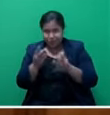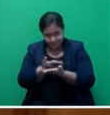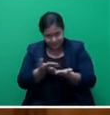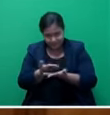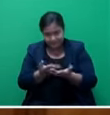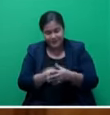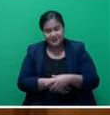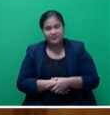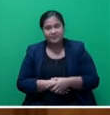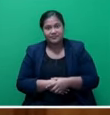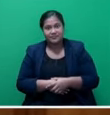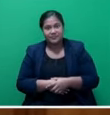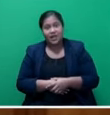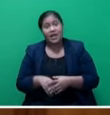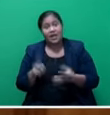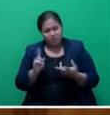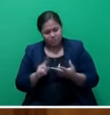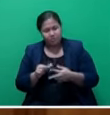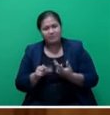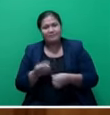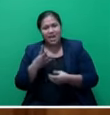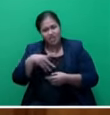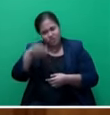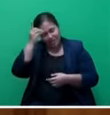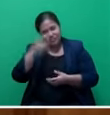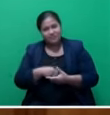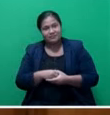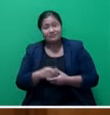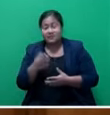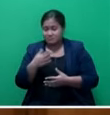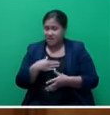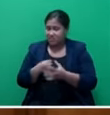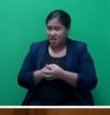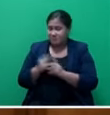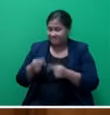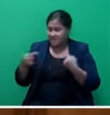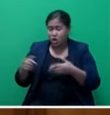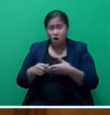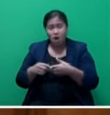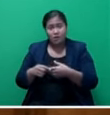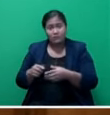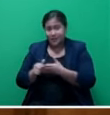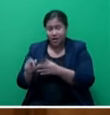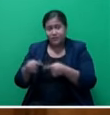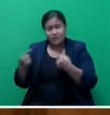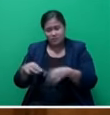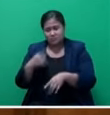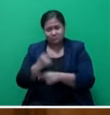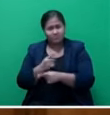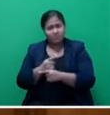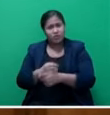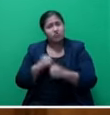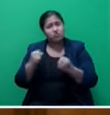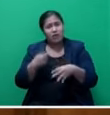Speaker, education. My colleague, the leader of the opposition, spoke very strongly on this today. Education, we